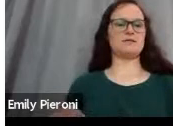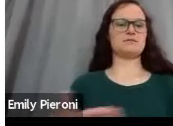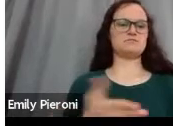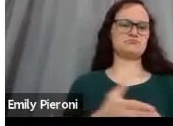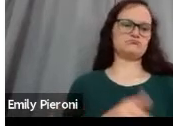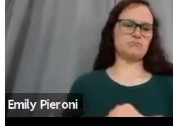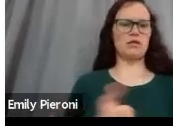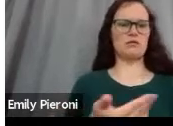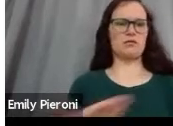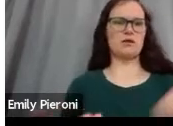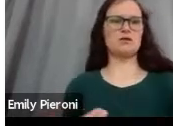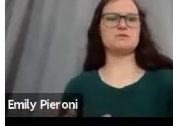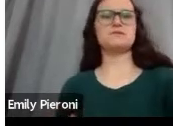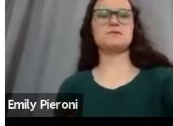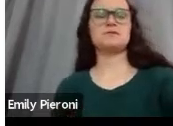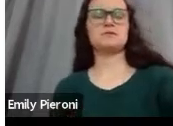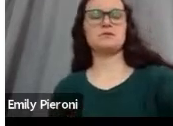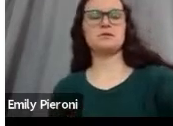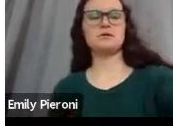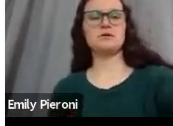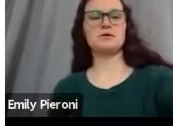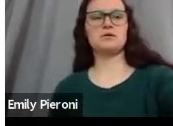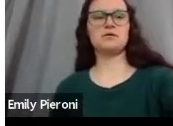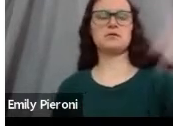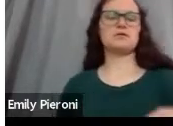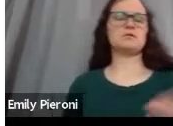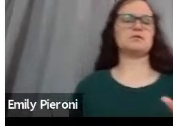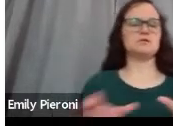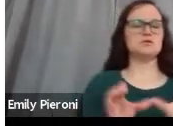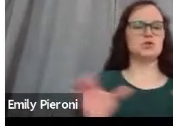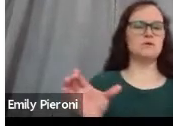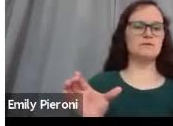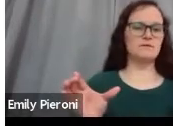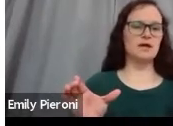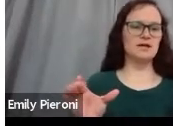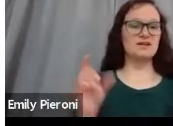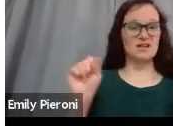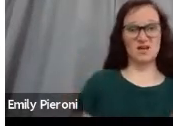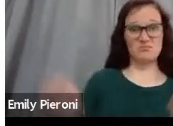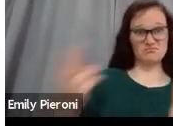and they have it certified so that it can be actually applied to crops.